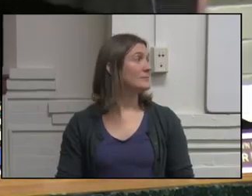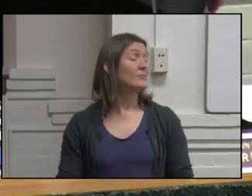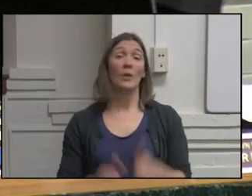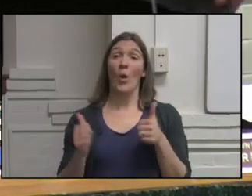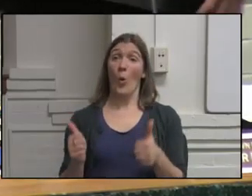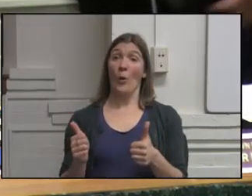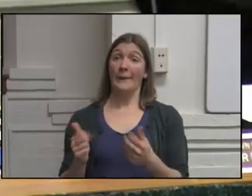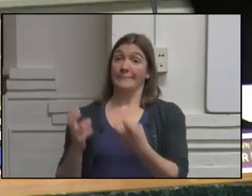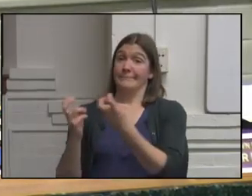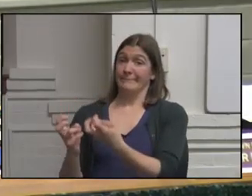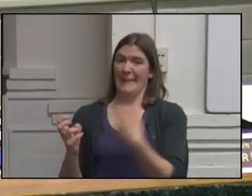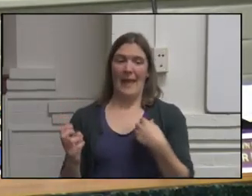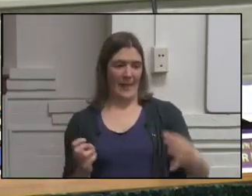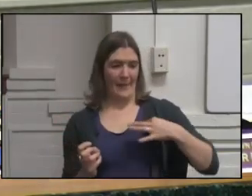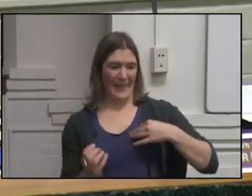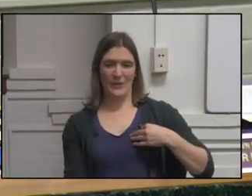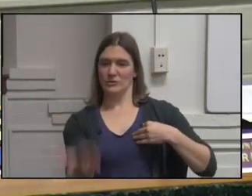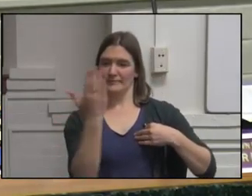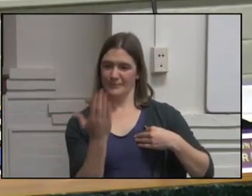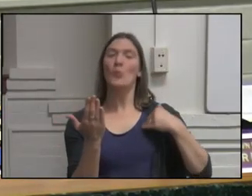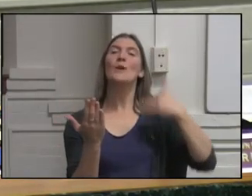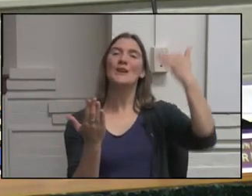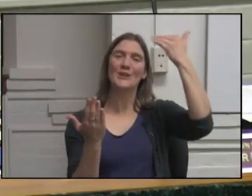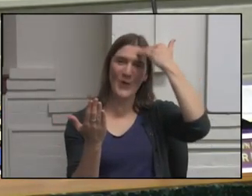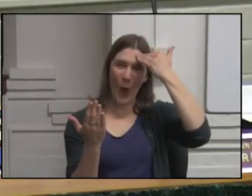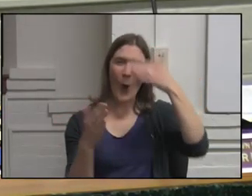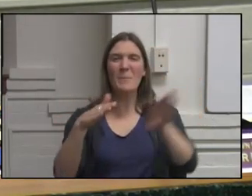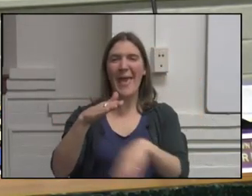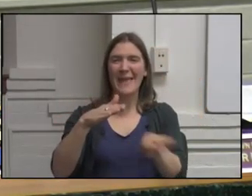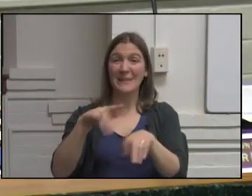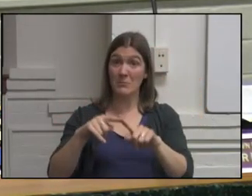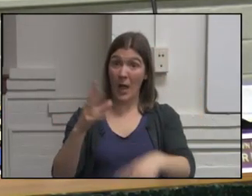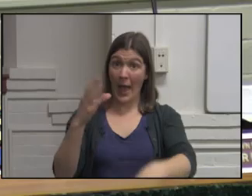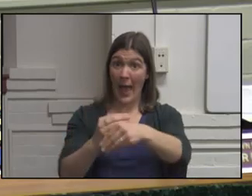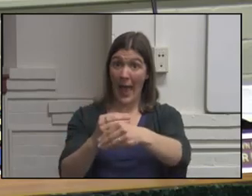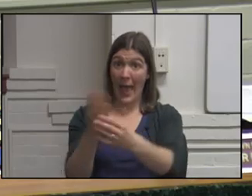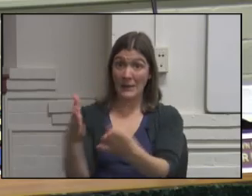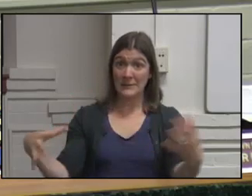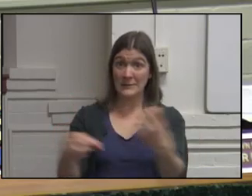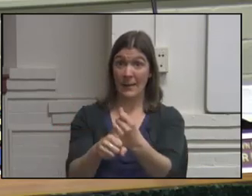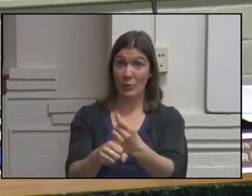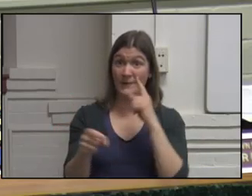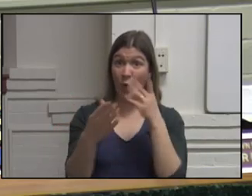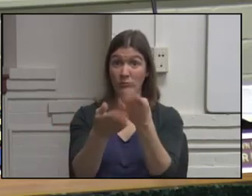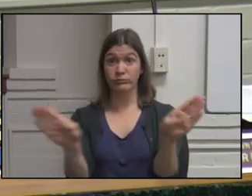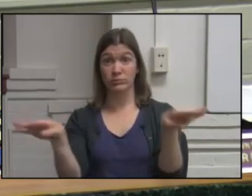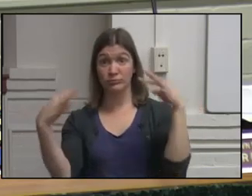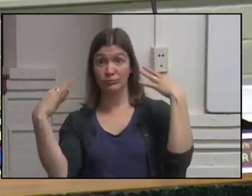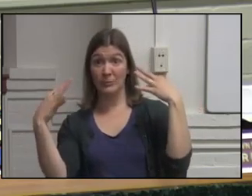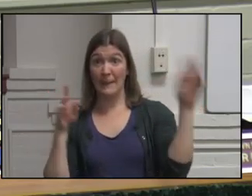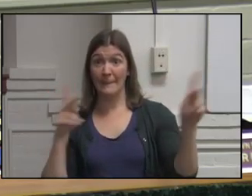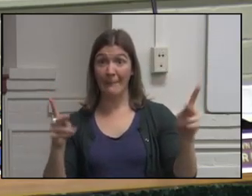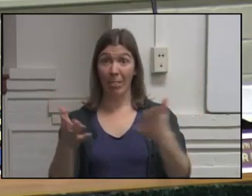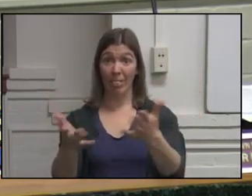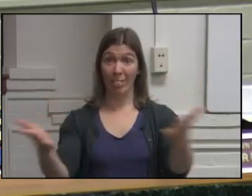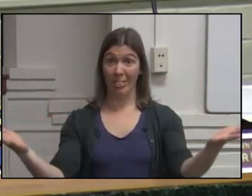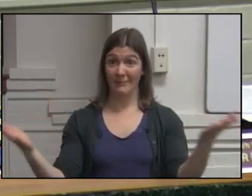Right, so we have applications in front of us, so we know the nuts and bolts. Is there anything that you want to kind of summarize for the viewing audience and the seated